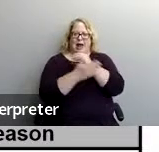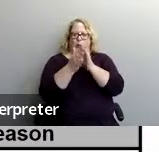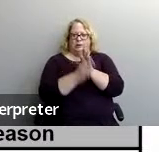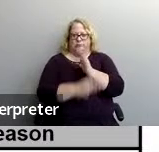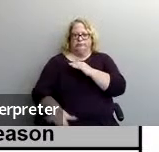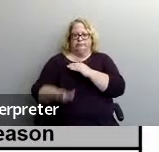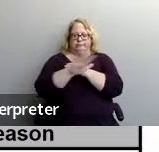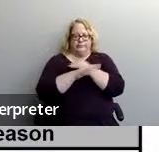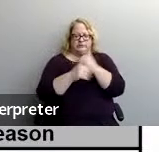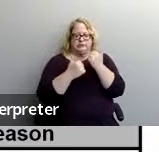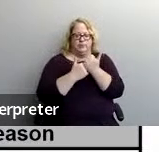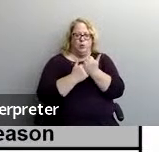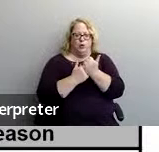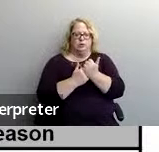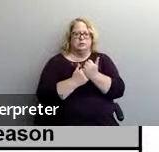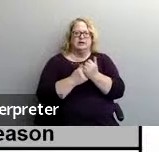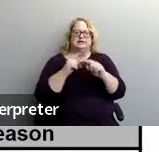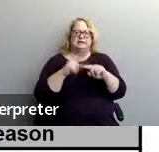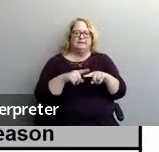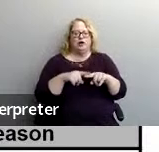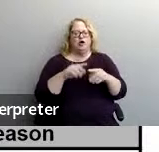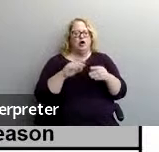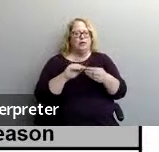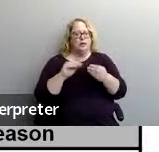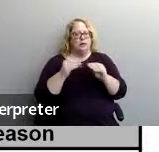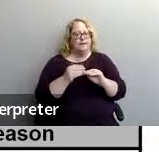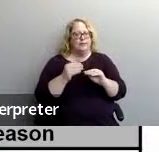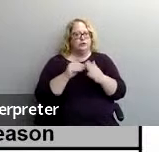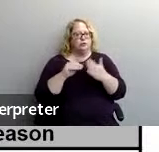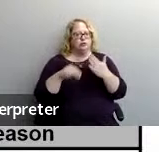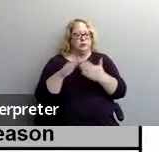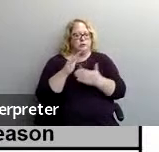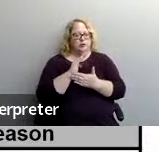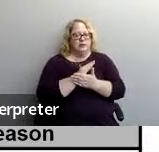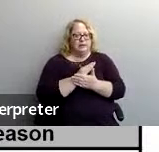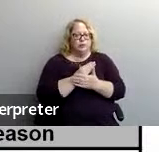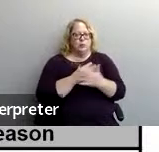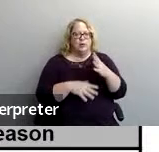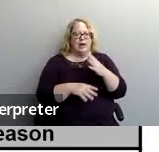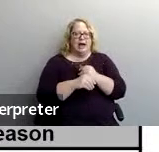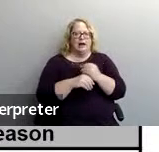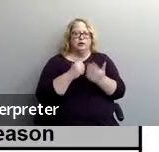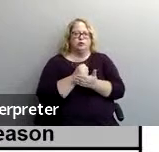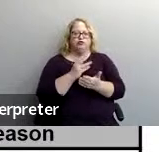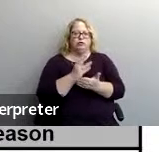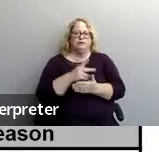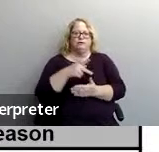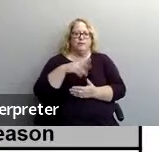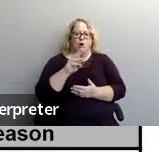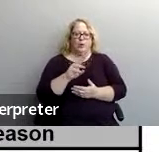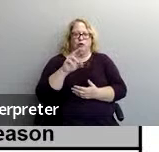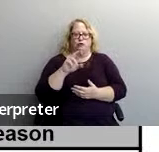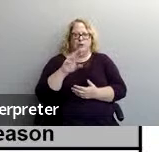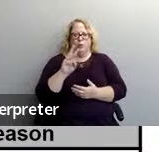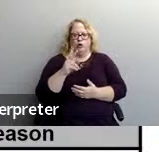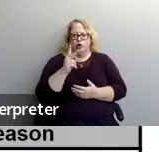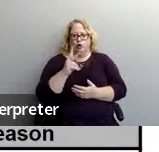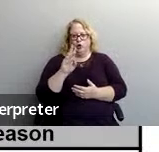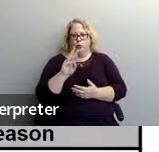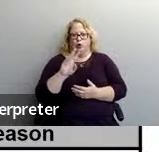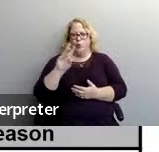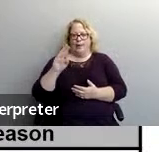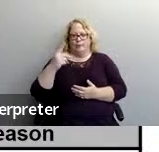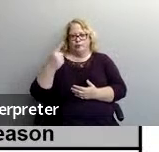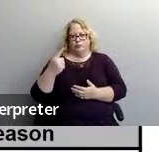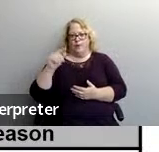support, based on caseload numbers and logistics, we're looking at adding a social worker for Parkway, Rockwood, Kirkwood, Webster